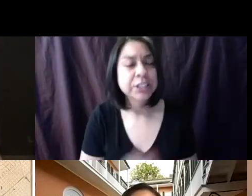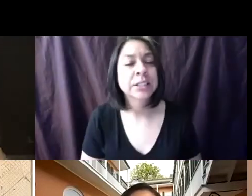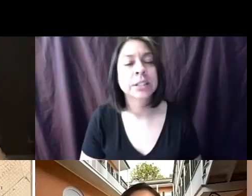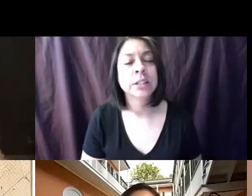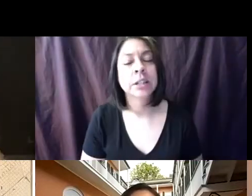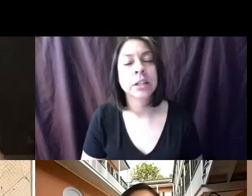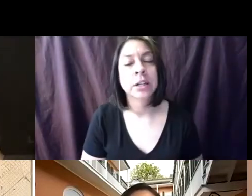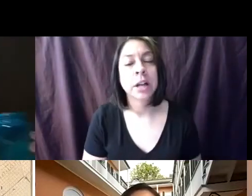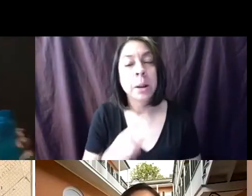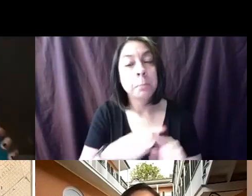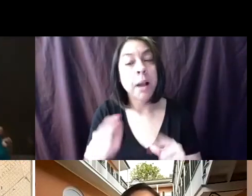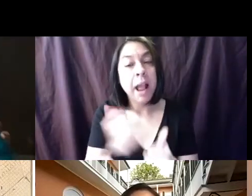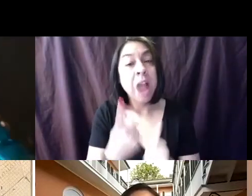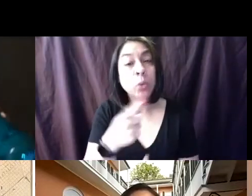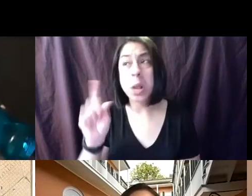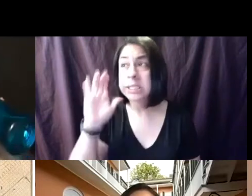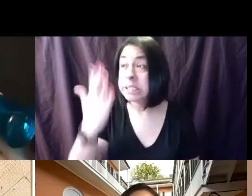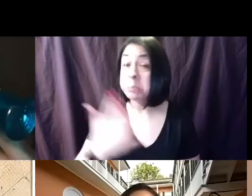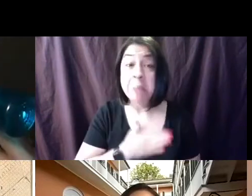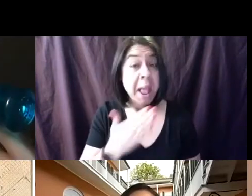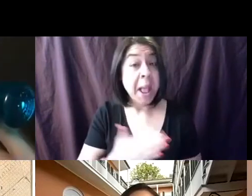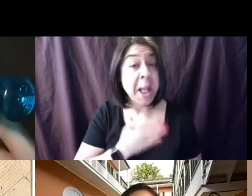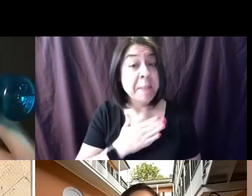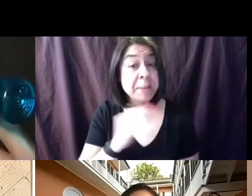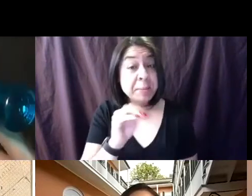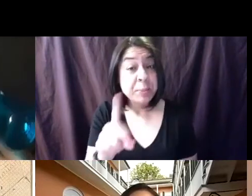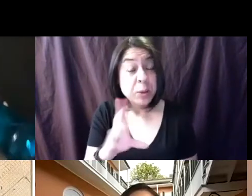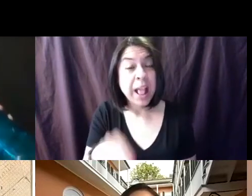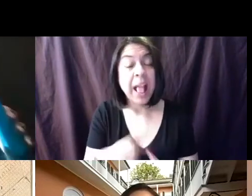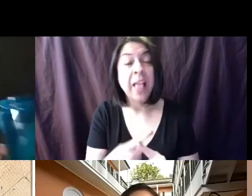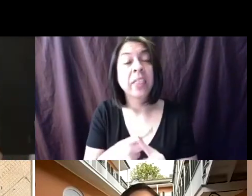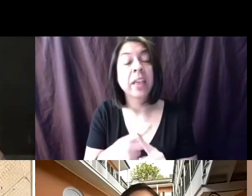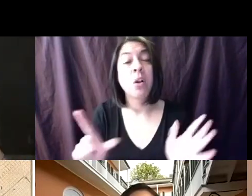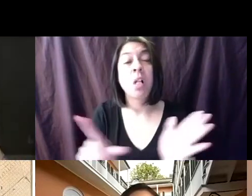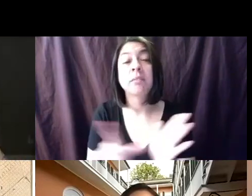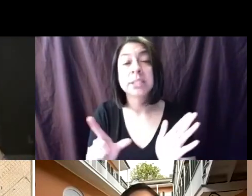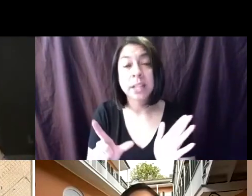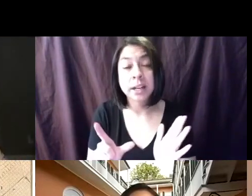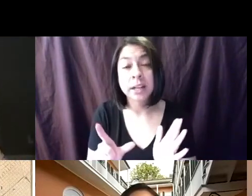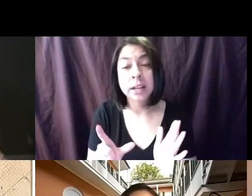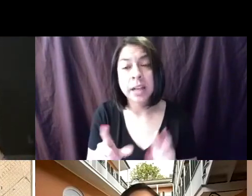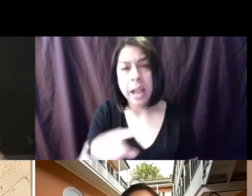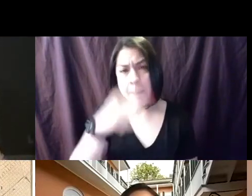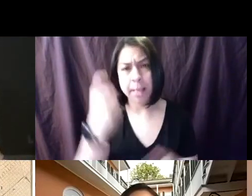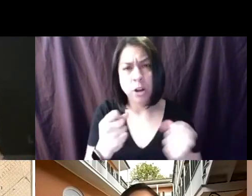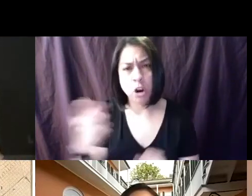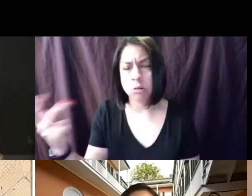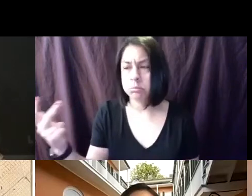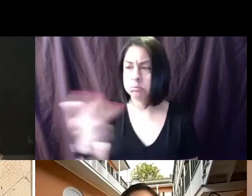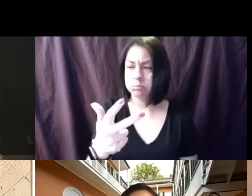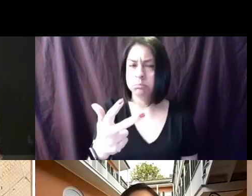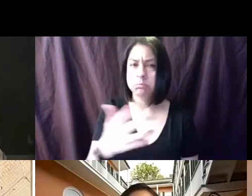But everybody seemed to be in a happy mood, and all of a sudden a black car pulled up in front of my